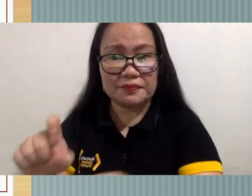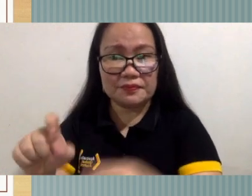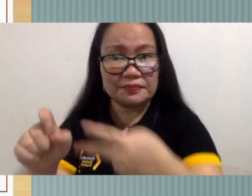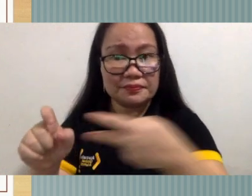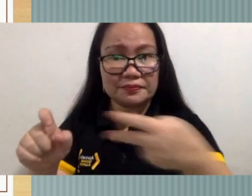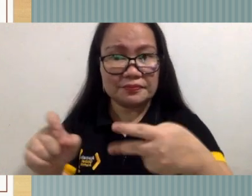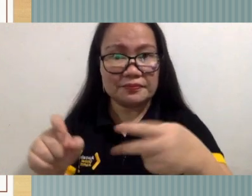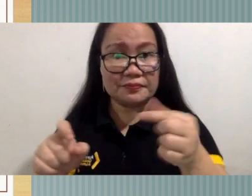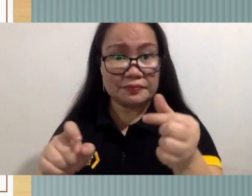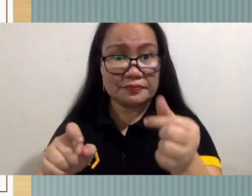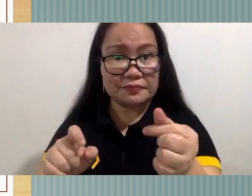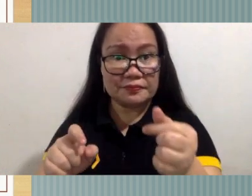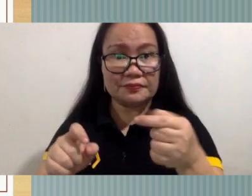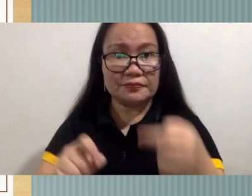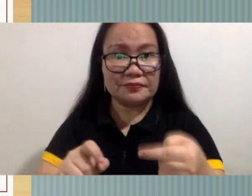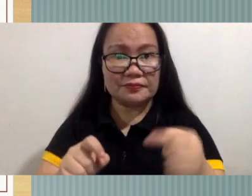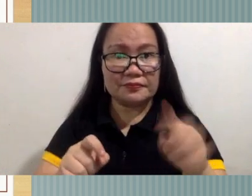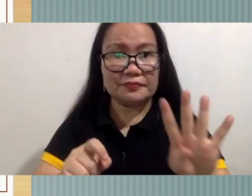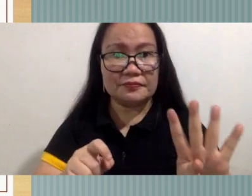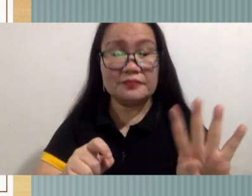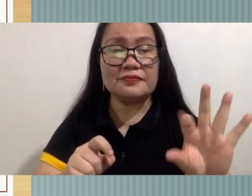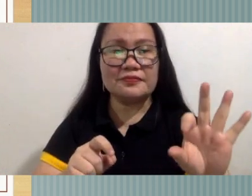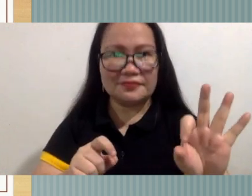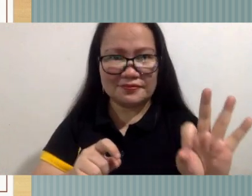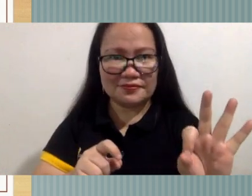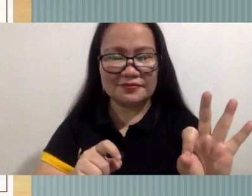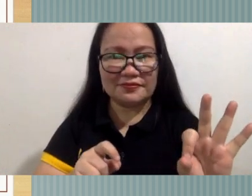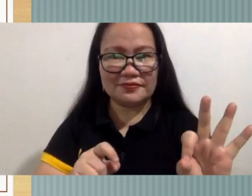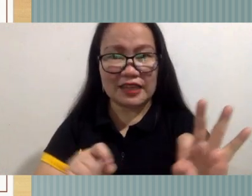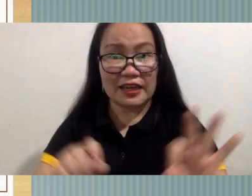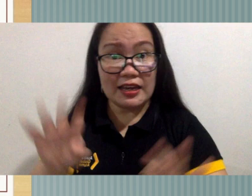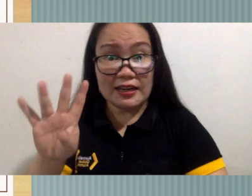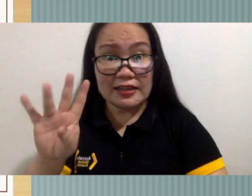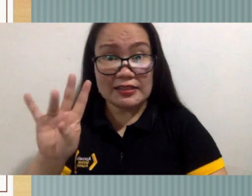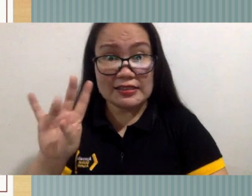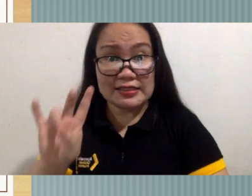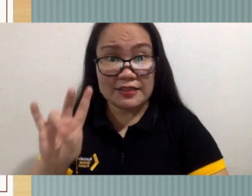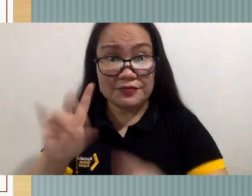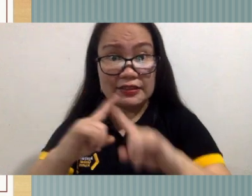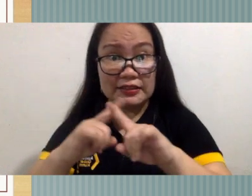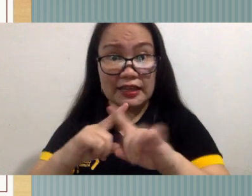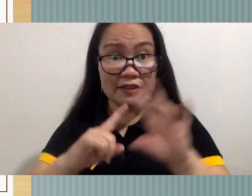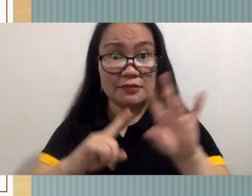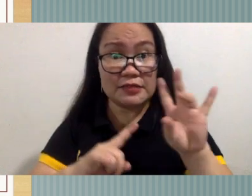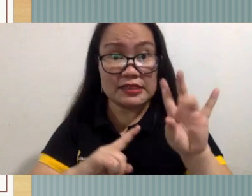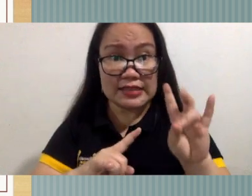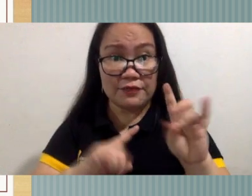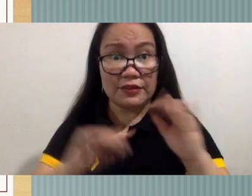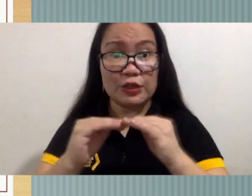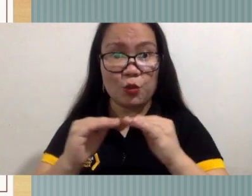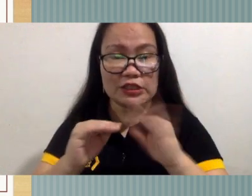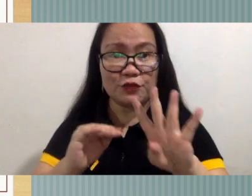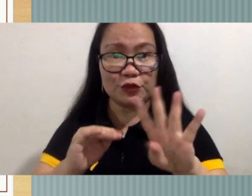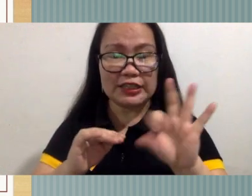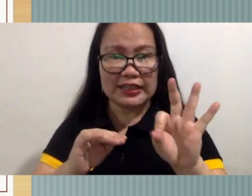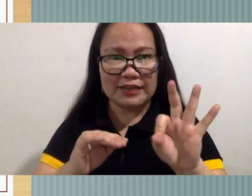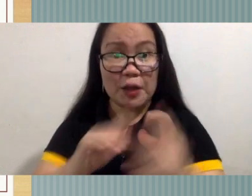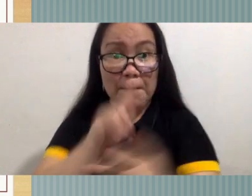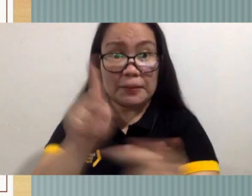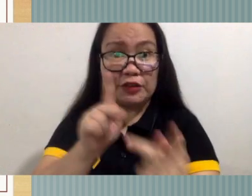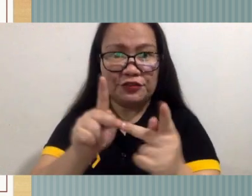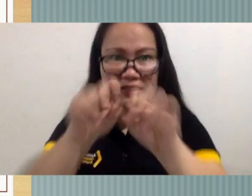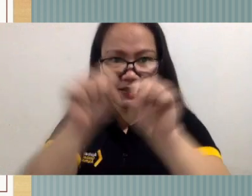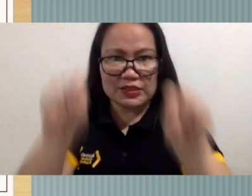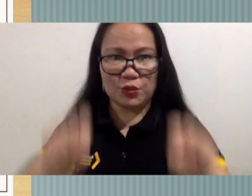And square root of 49, that will become 7. So, therefore, our solution is x is equal to positive